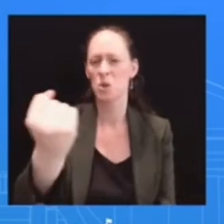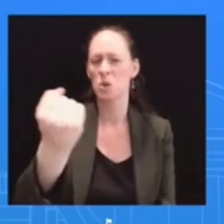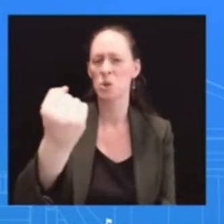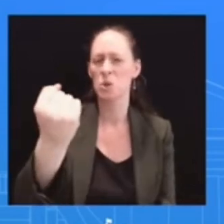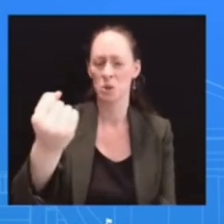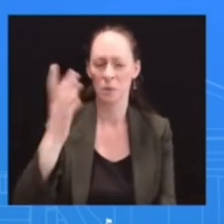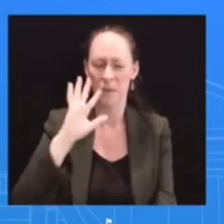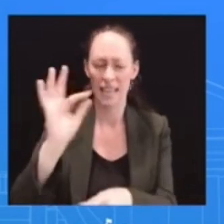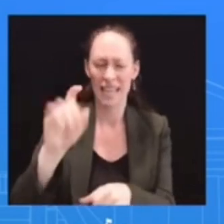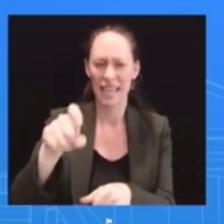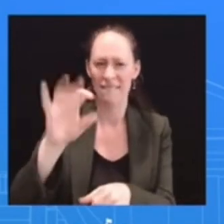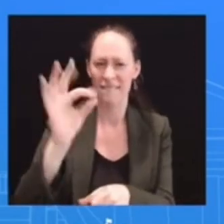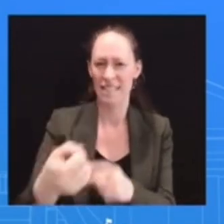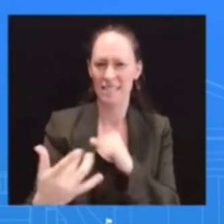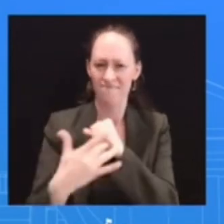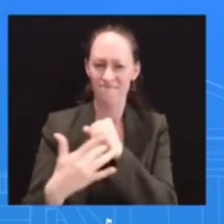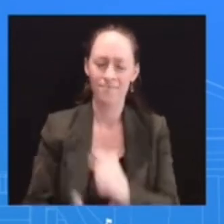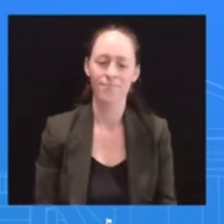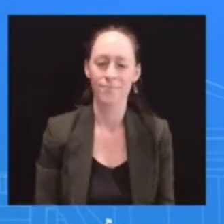heard.